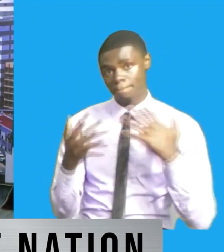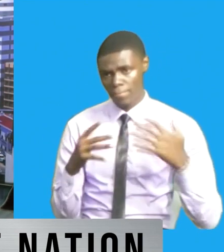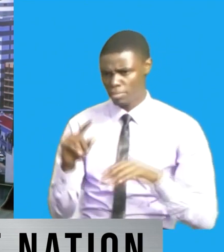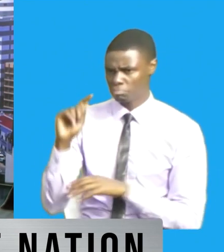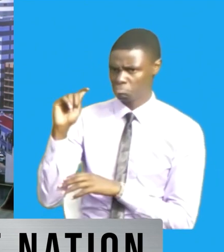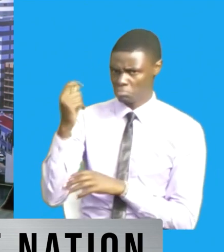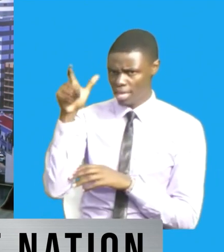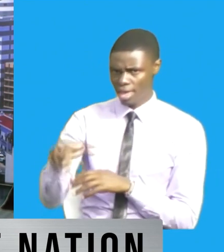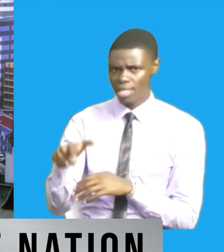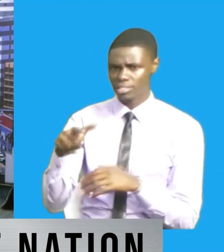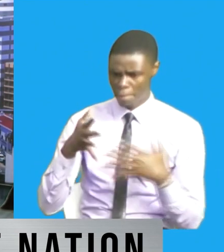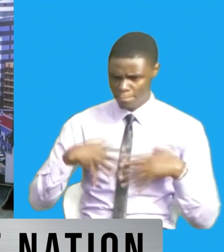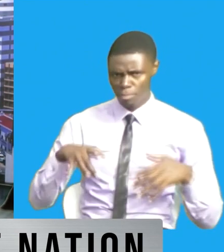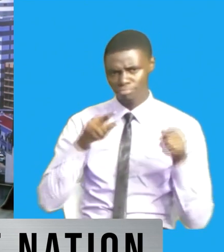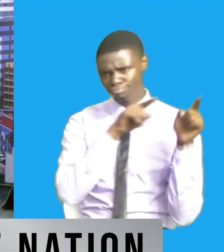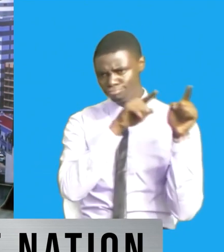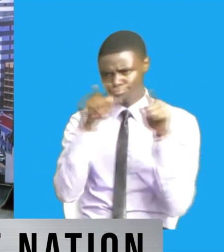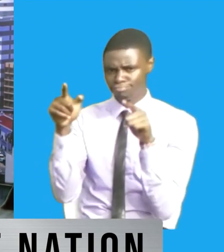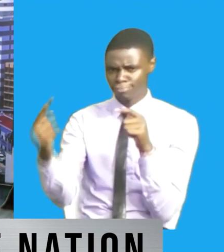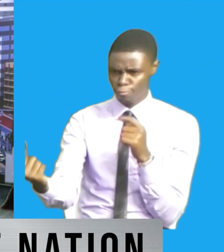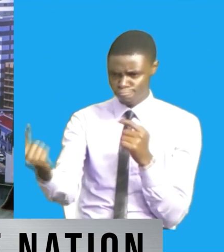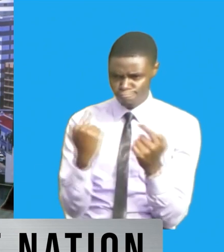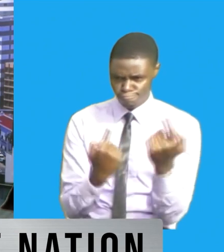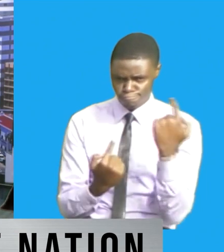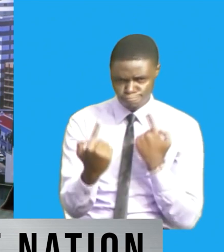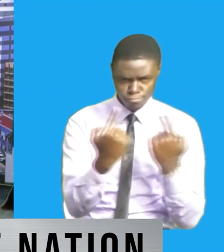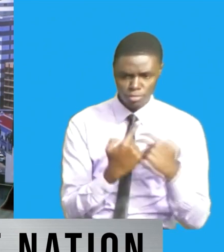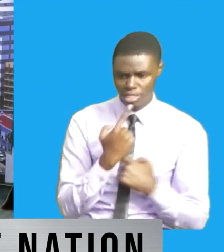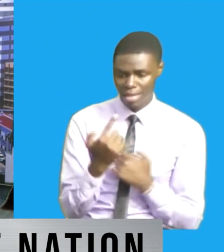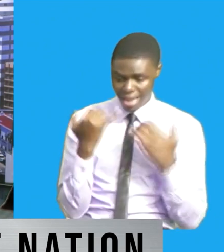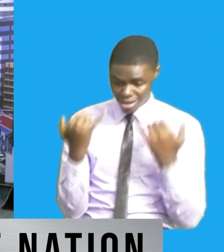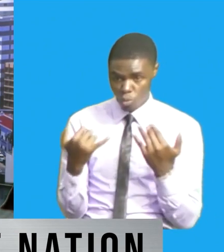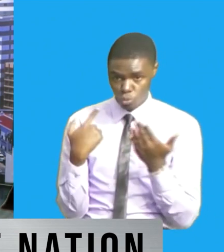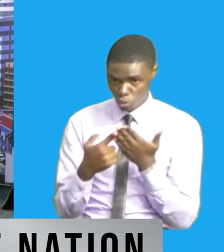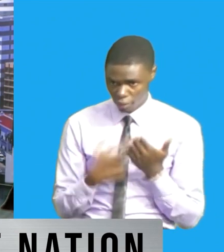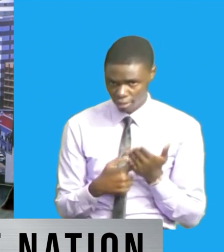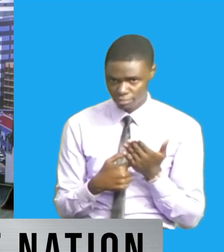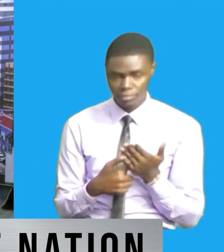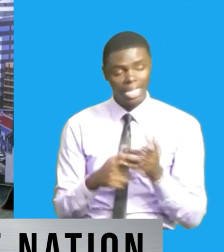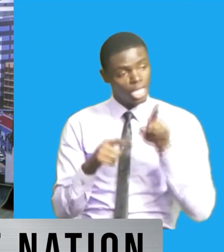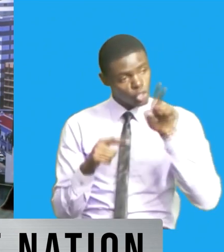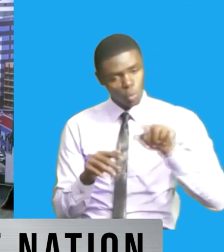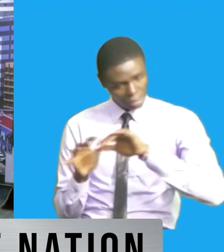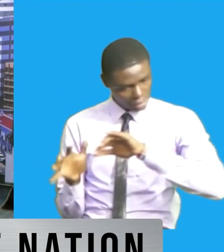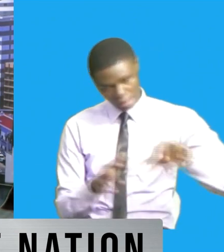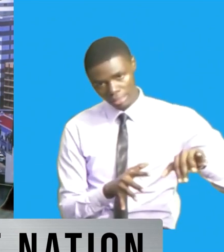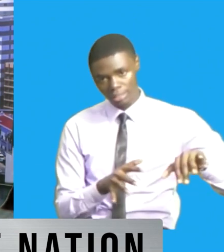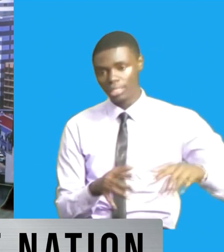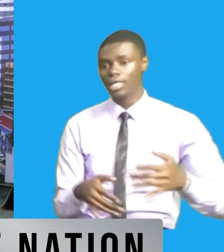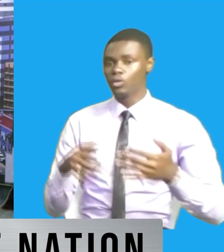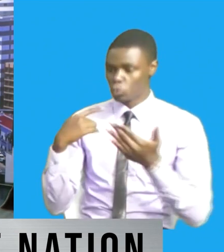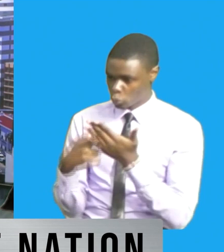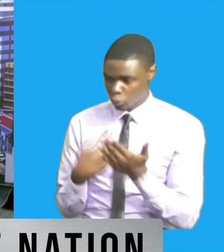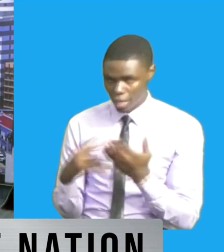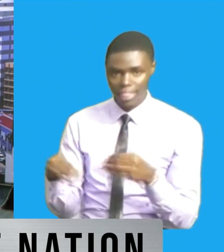wananchi sasa wajitoe, waseme sisi ndio tunaongea hii mambo, nyinyi ngojeni hapo, tutawapatia mkataba ya kufanyia